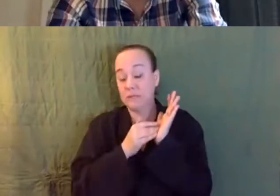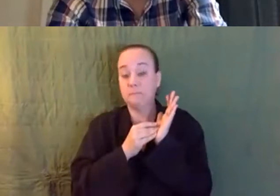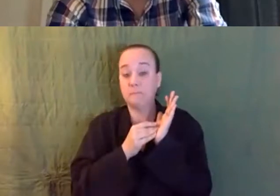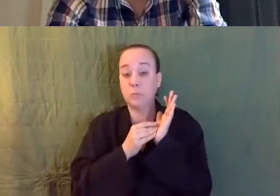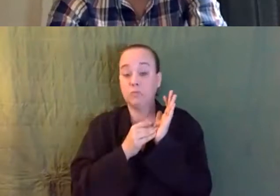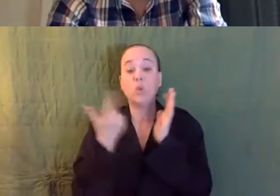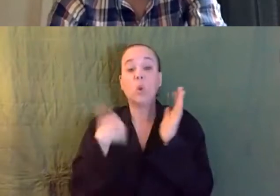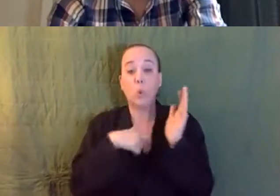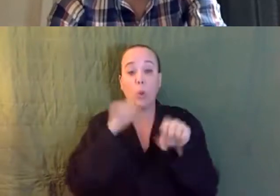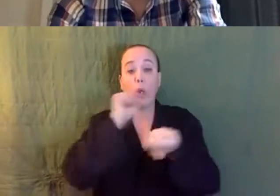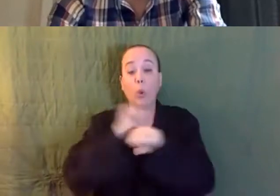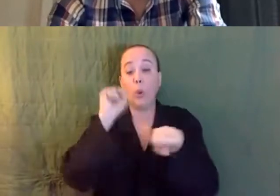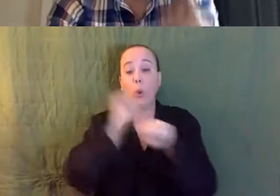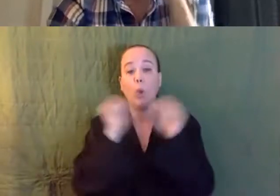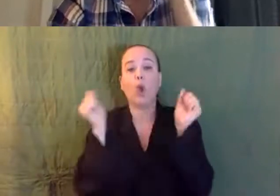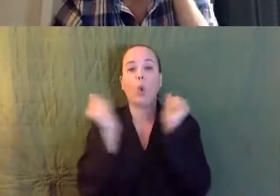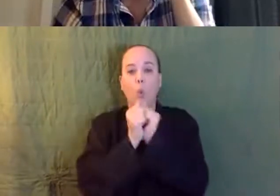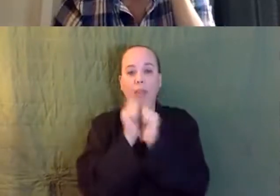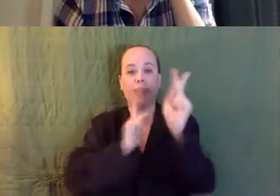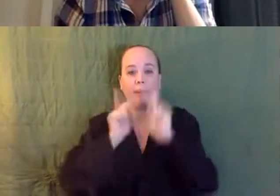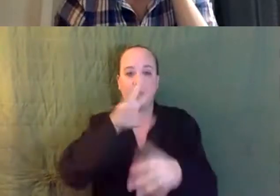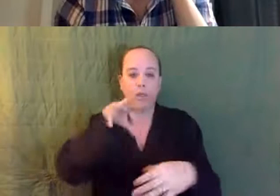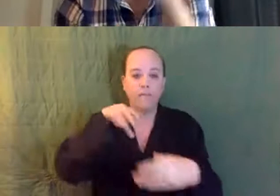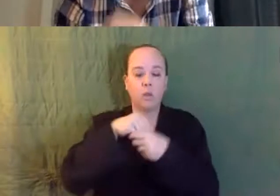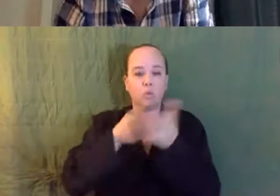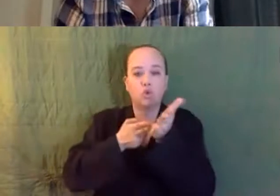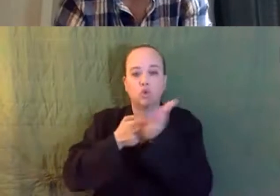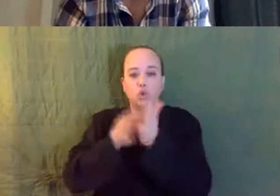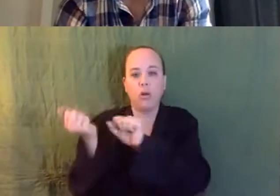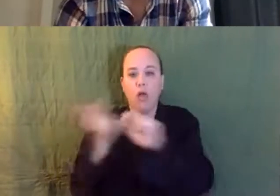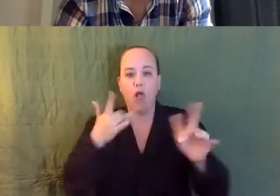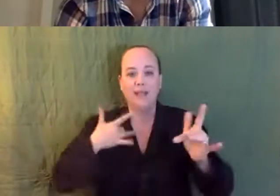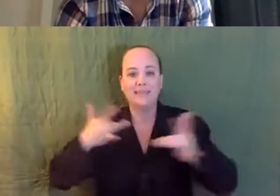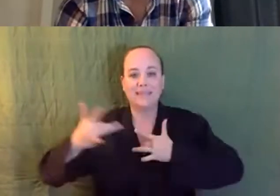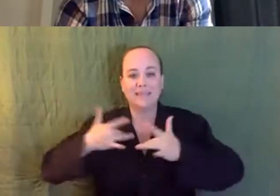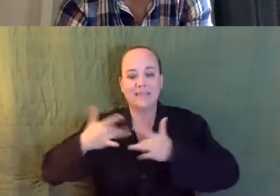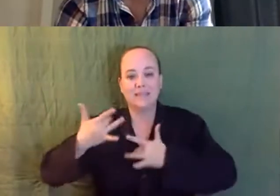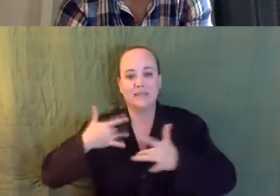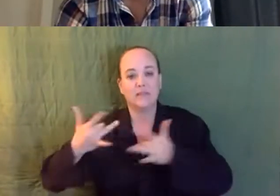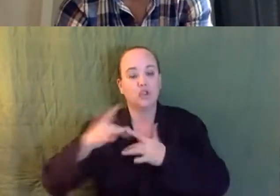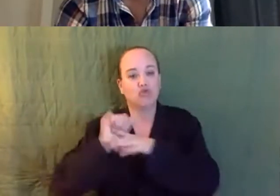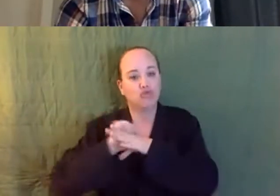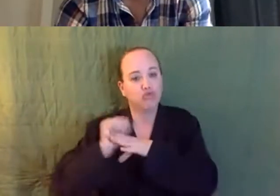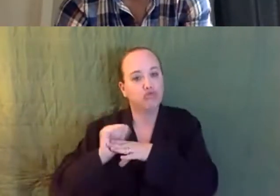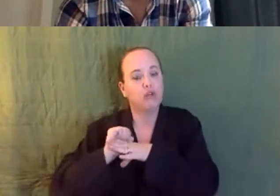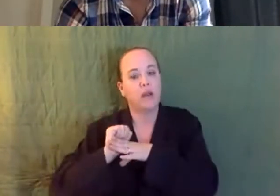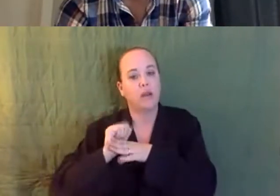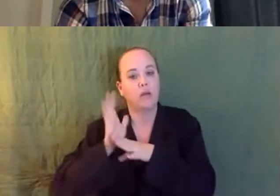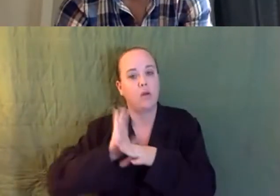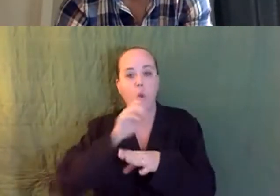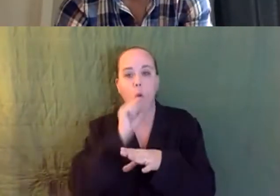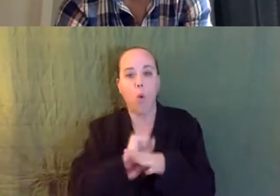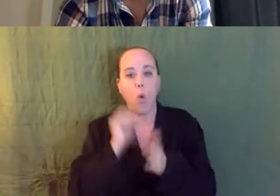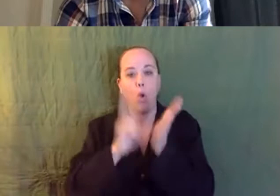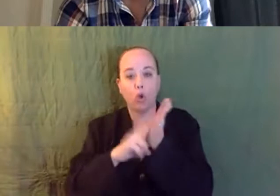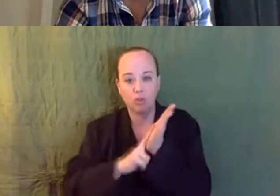we worked with stakeholders to make sure that all of the sensitivity training that was part of the old contract became a part of